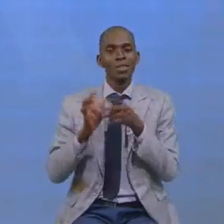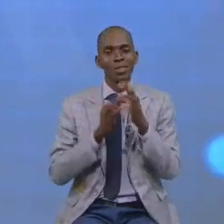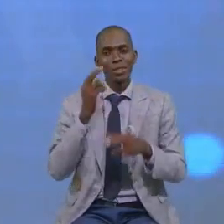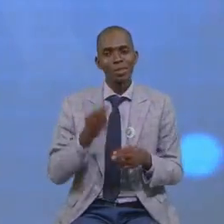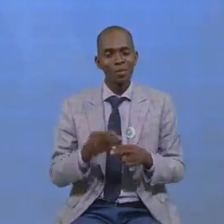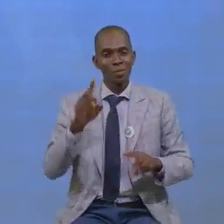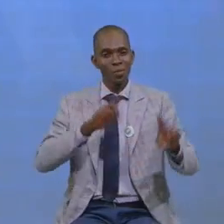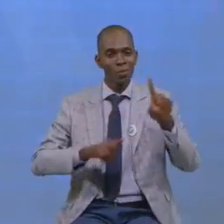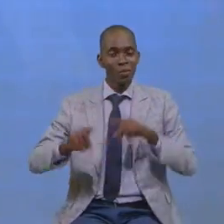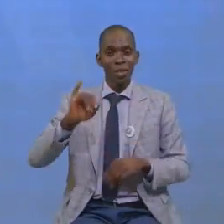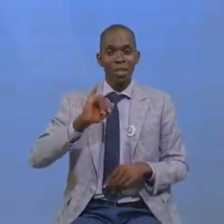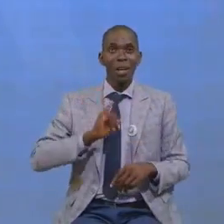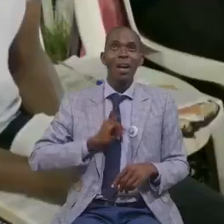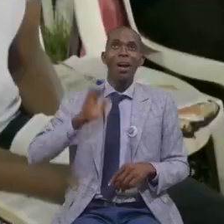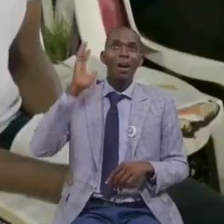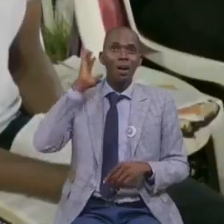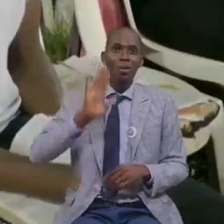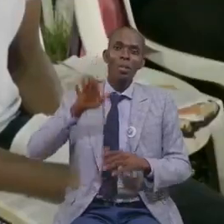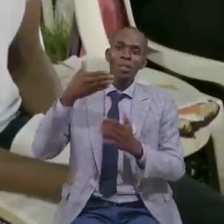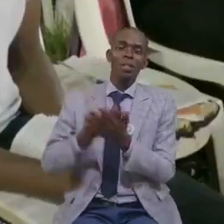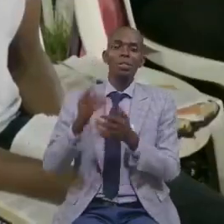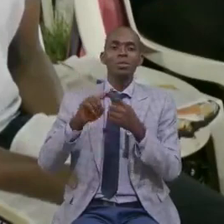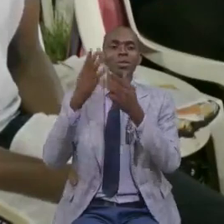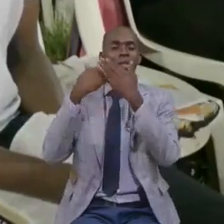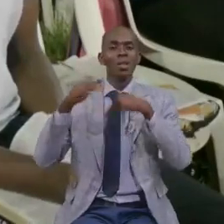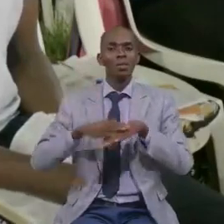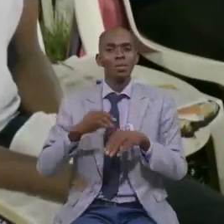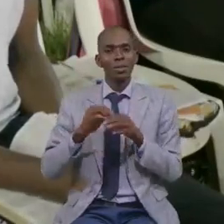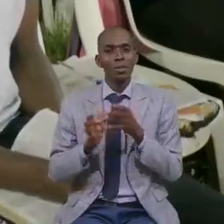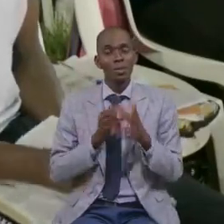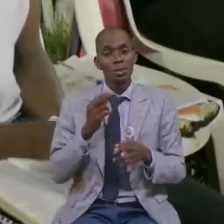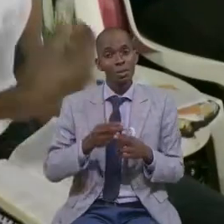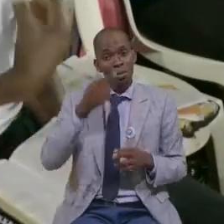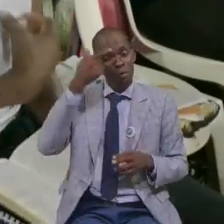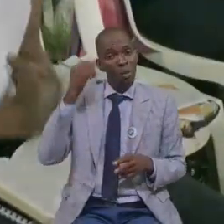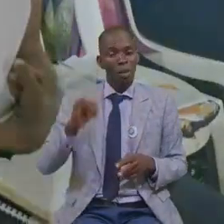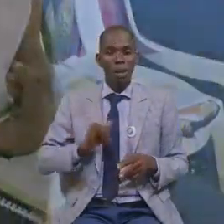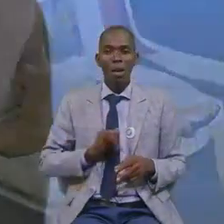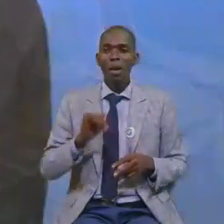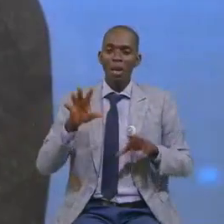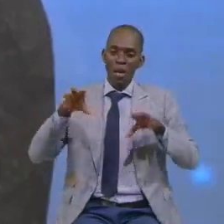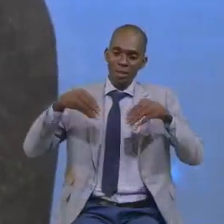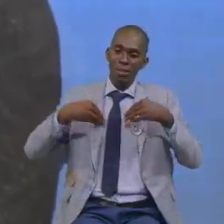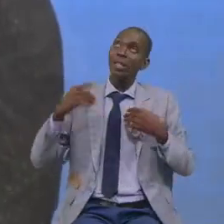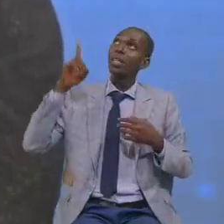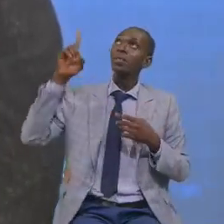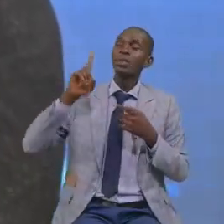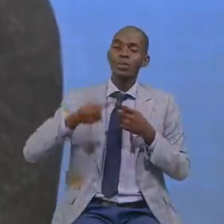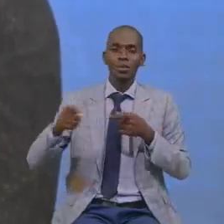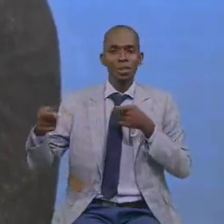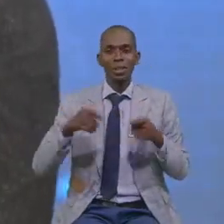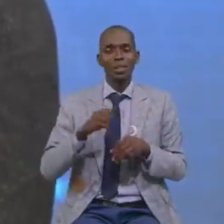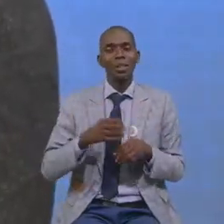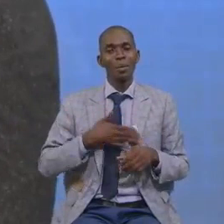I will get to heaven because I accept him to reign in my heart,